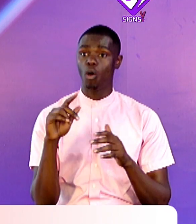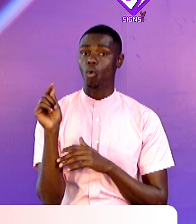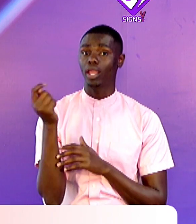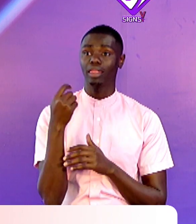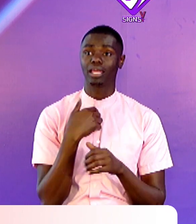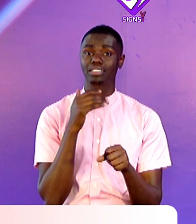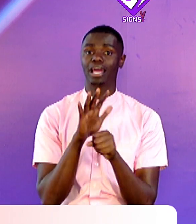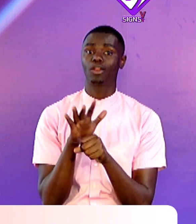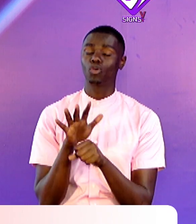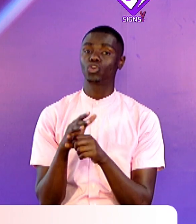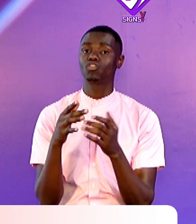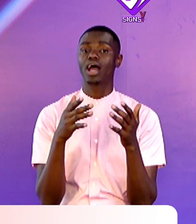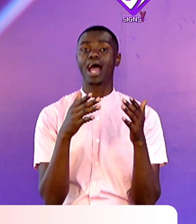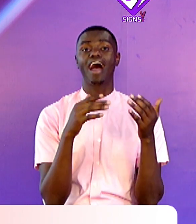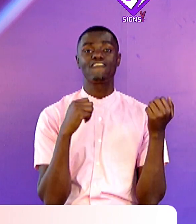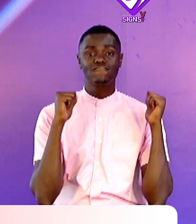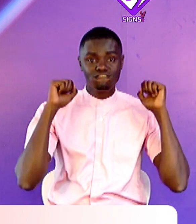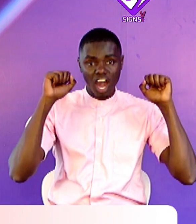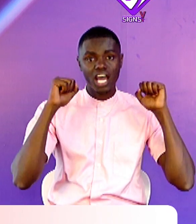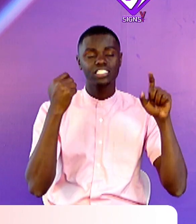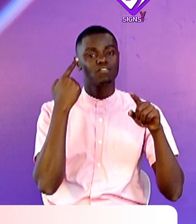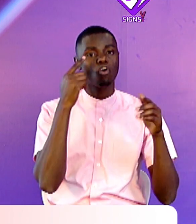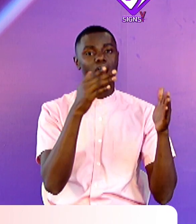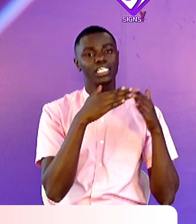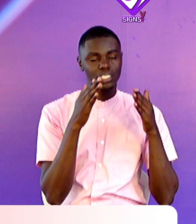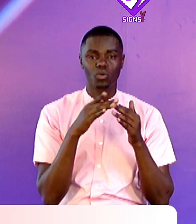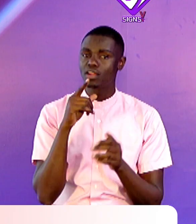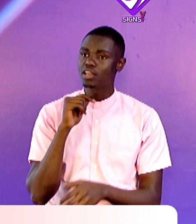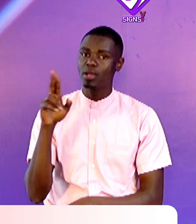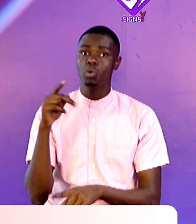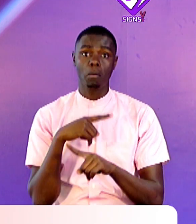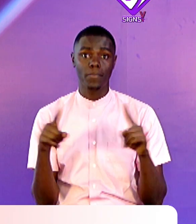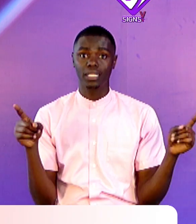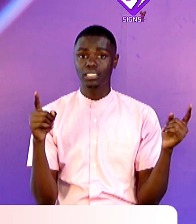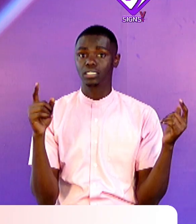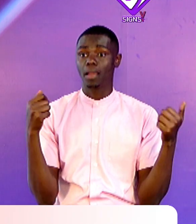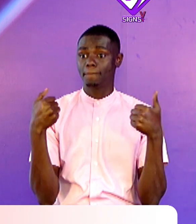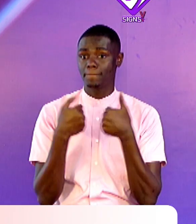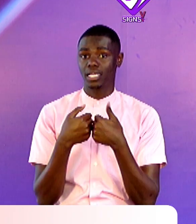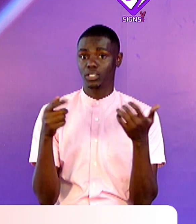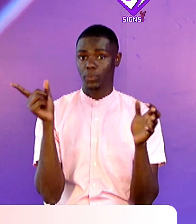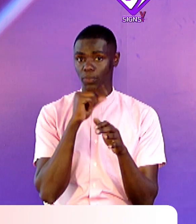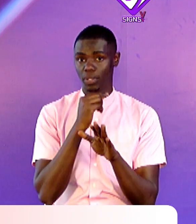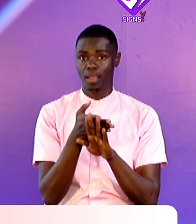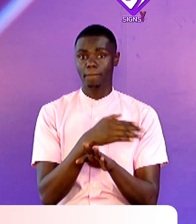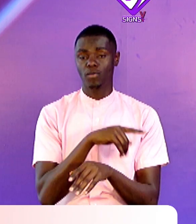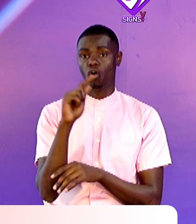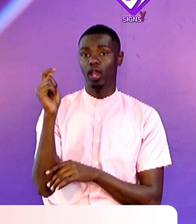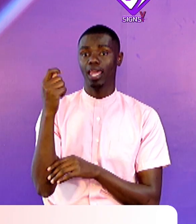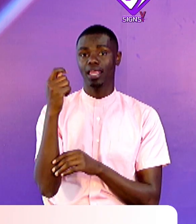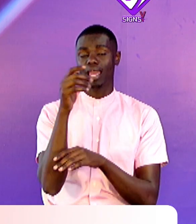a lot of Arsenal, Man U fans. But the good thing is that hiyo game inafaa ishe kabla ya Kenya na